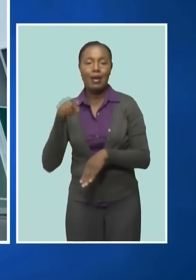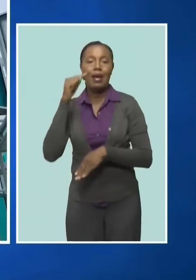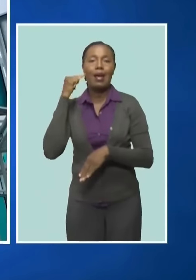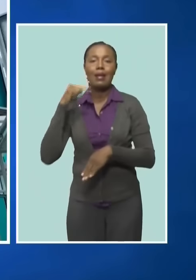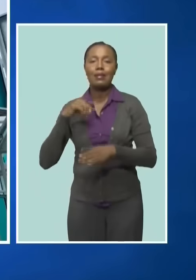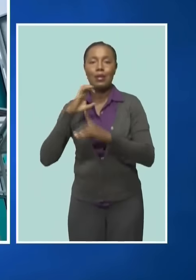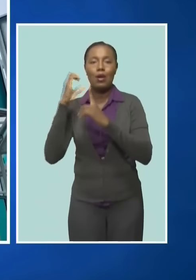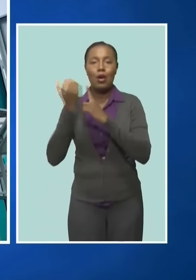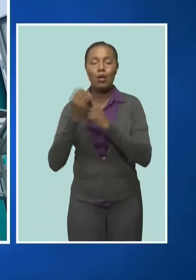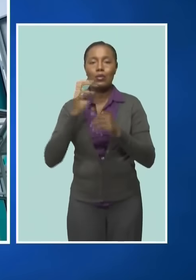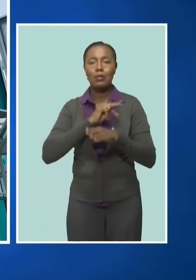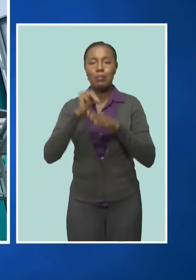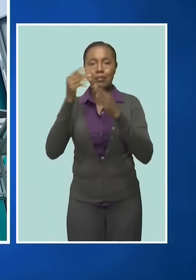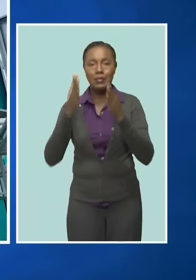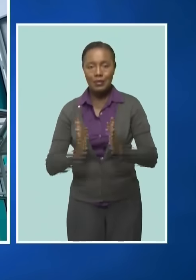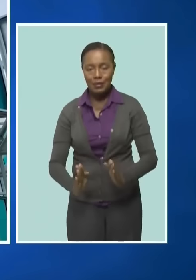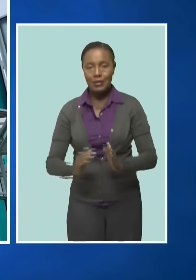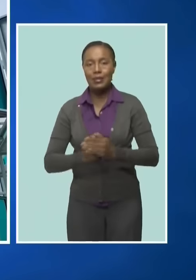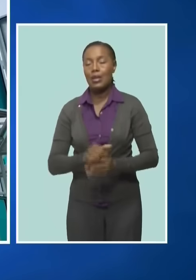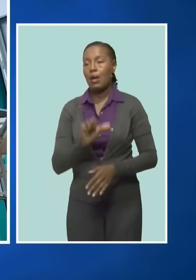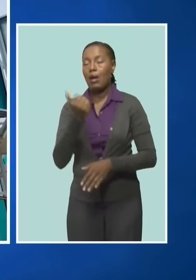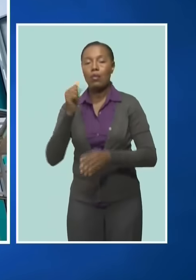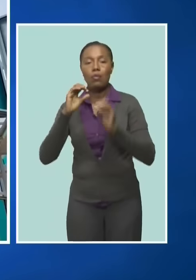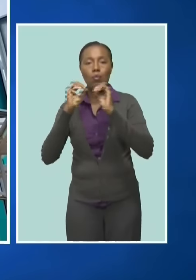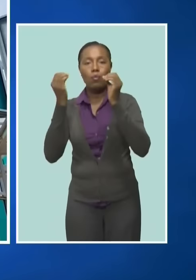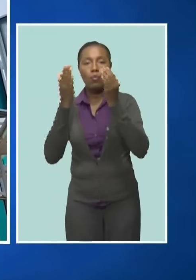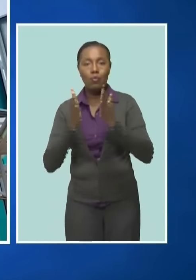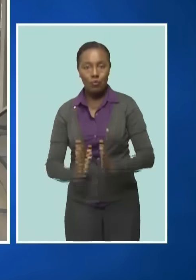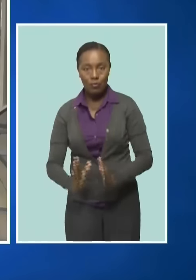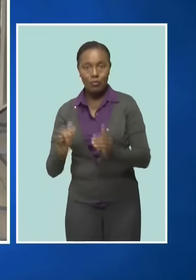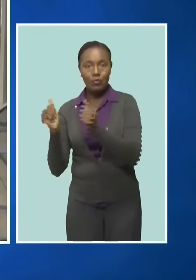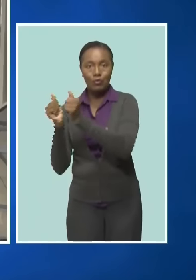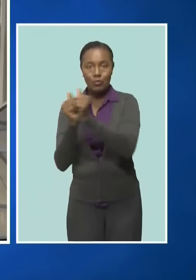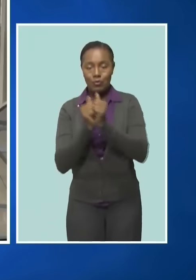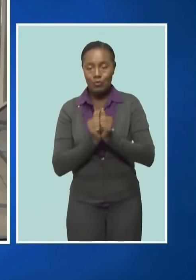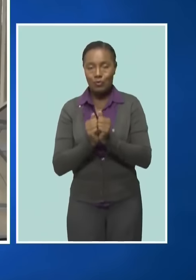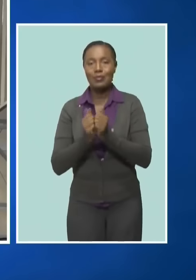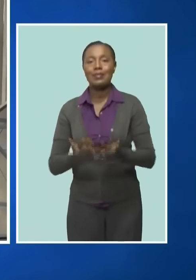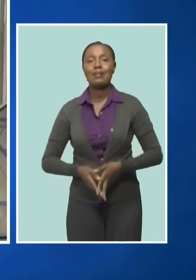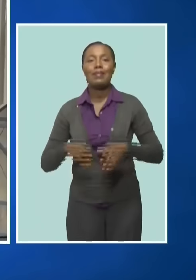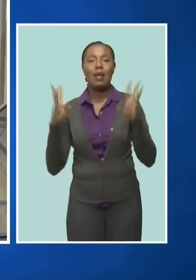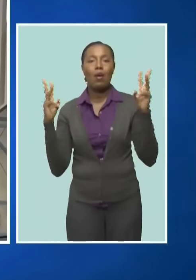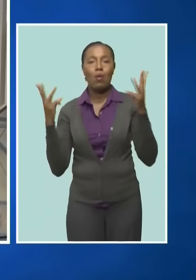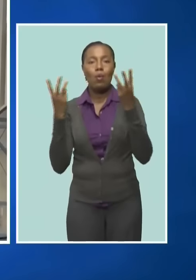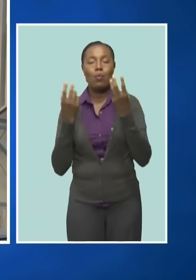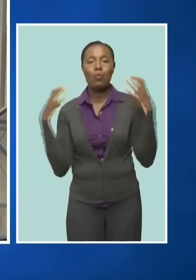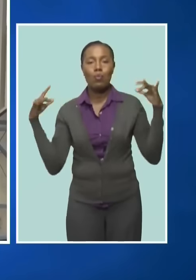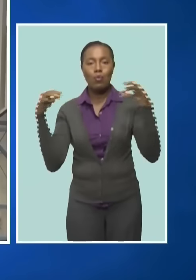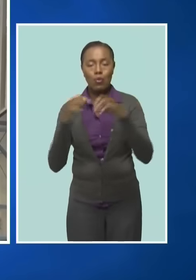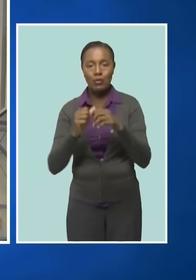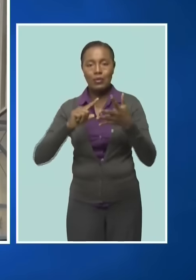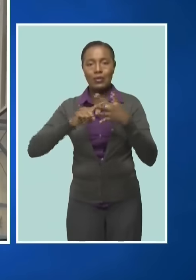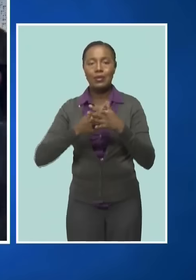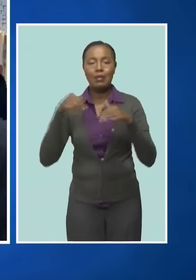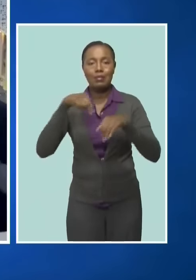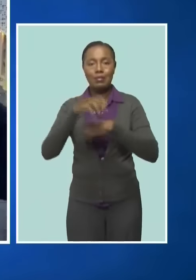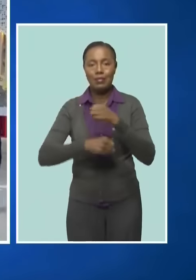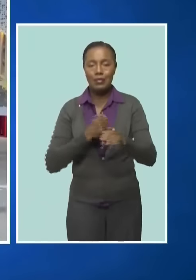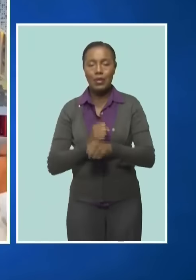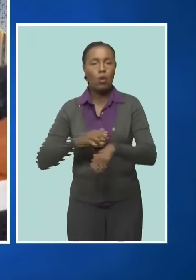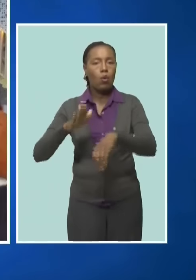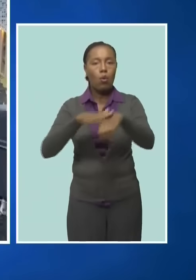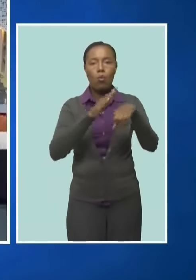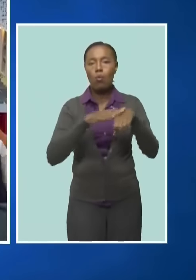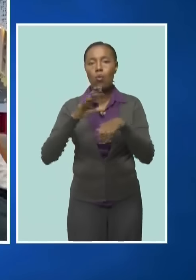Culture Minister Adil Karimli and other officials. That summit got underway today with a stark warning from